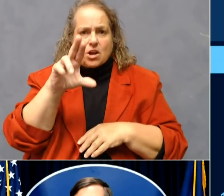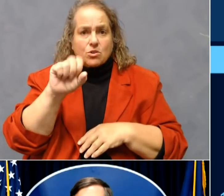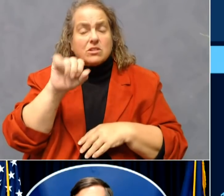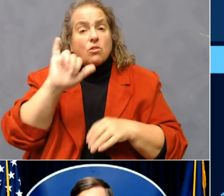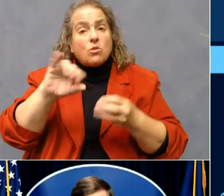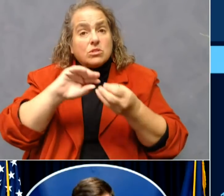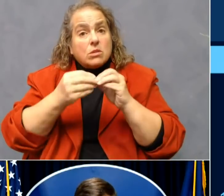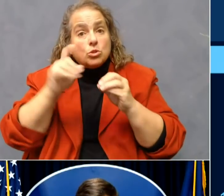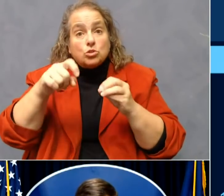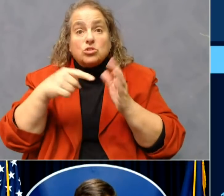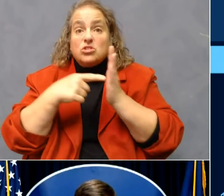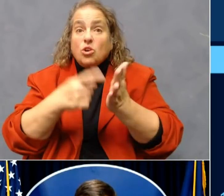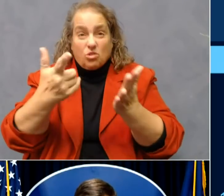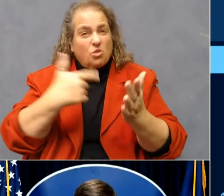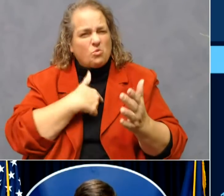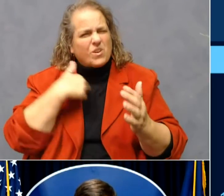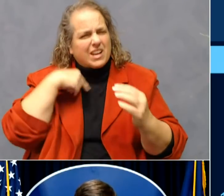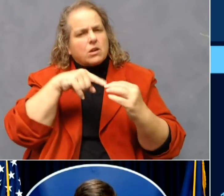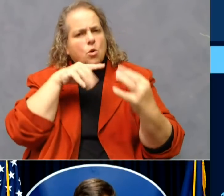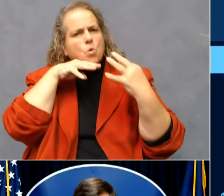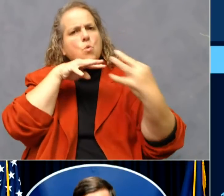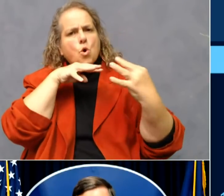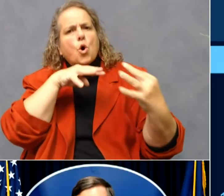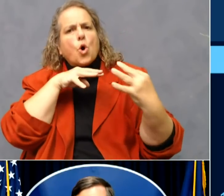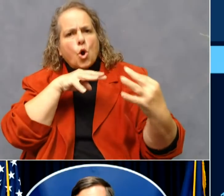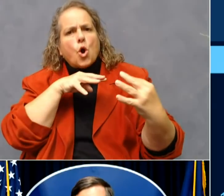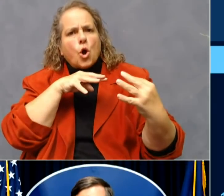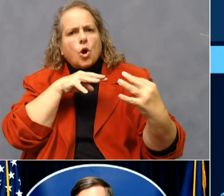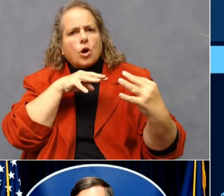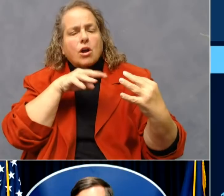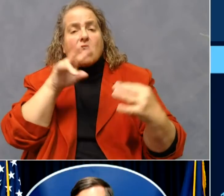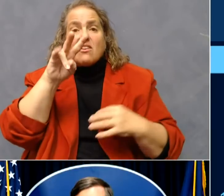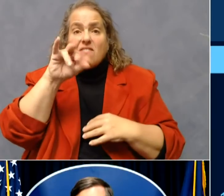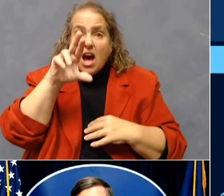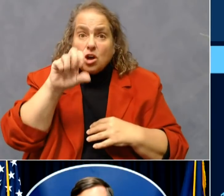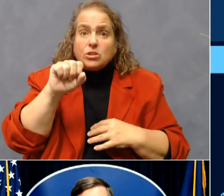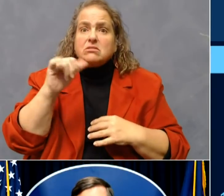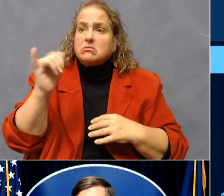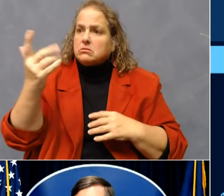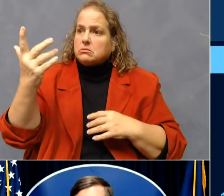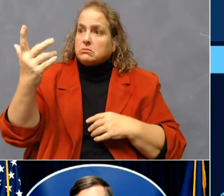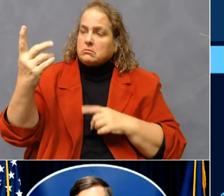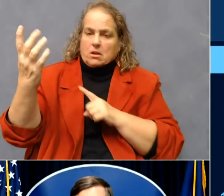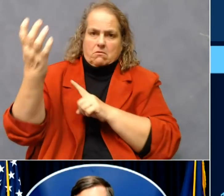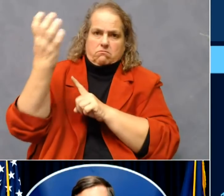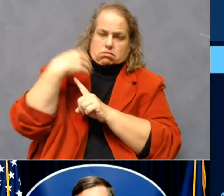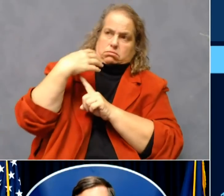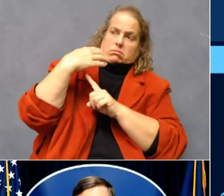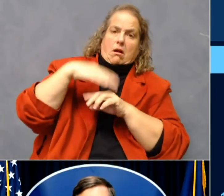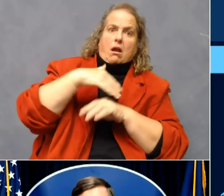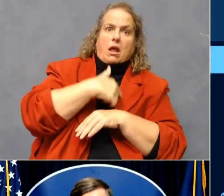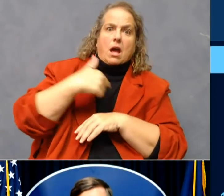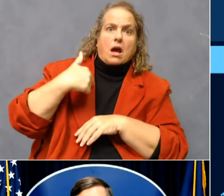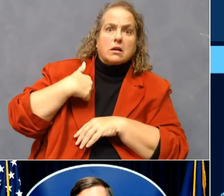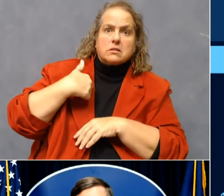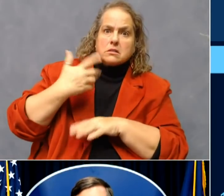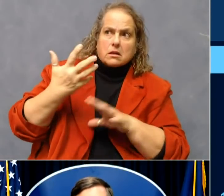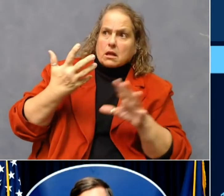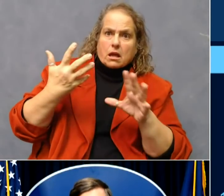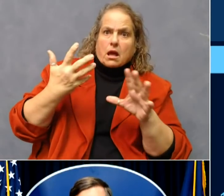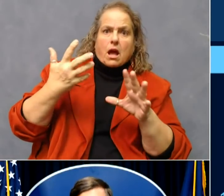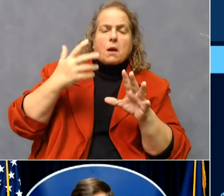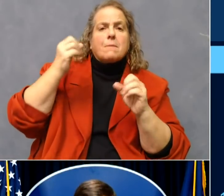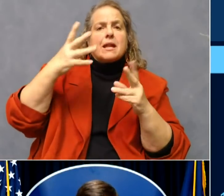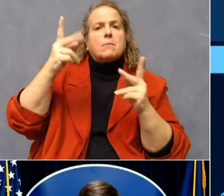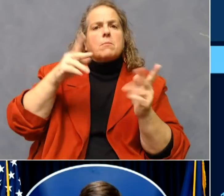war. This virus has declared war on us. It has taken so many people from us, and our job